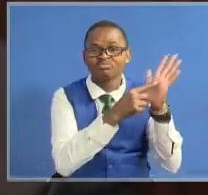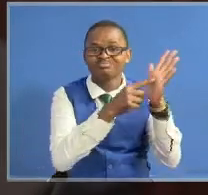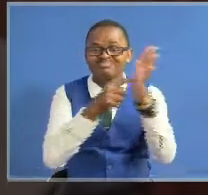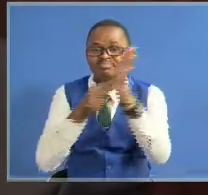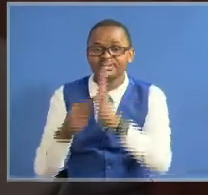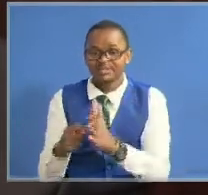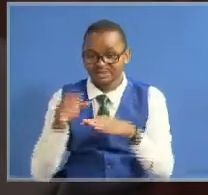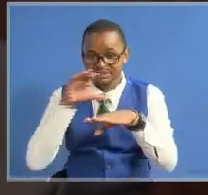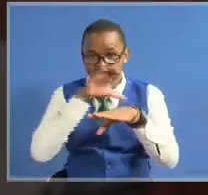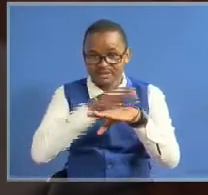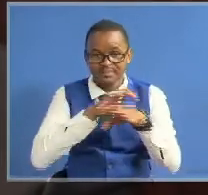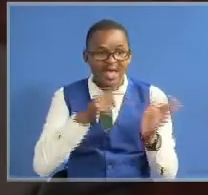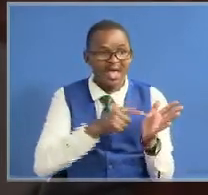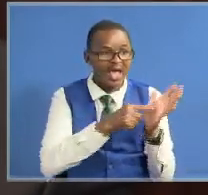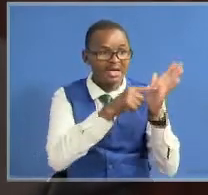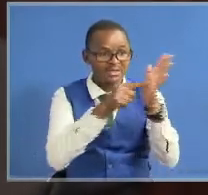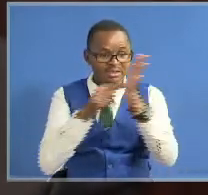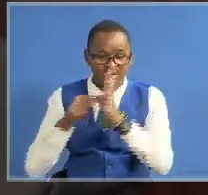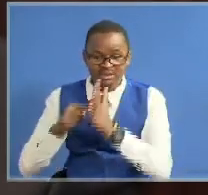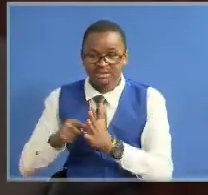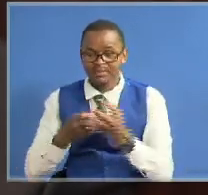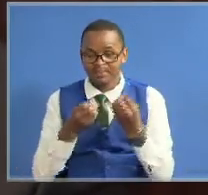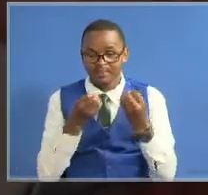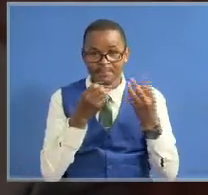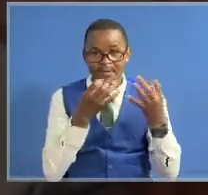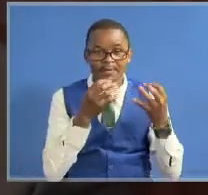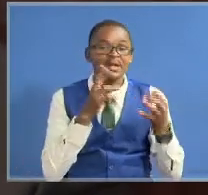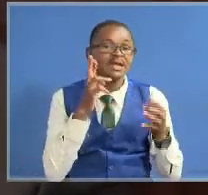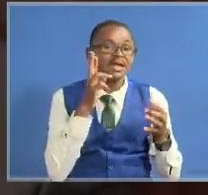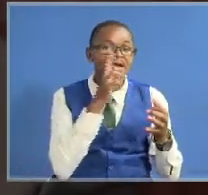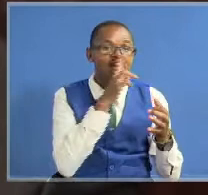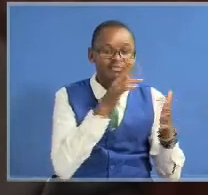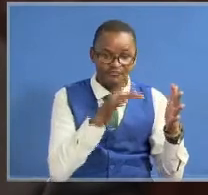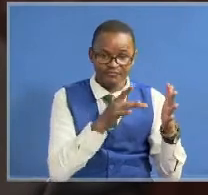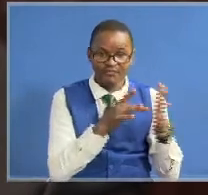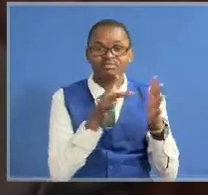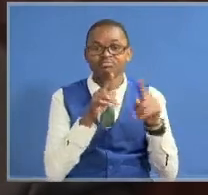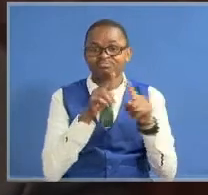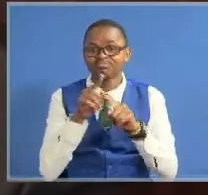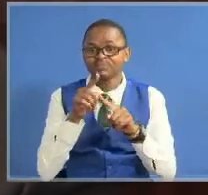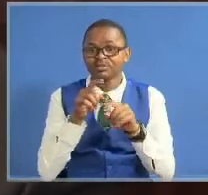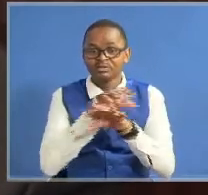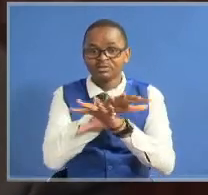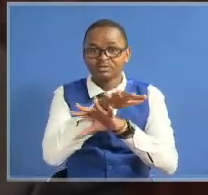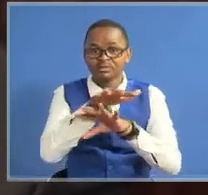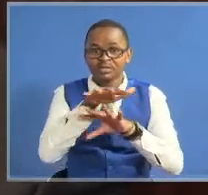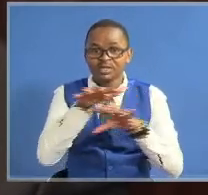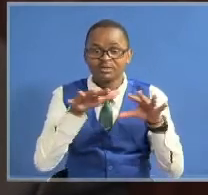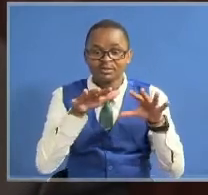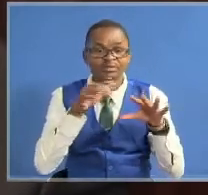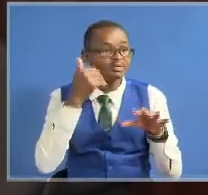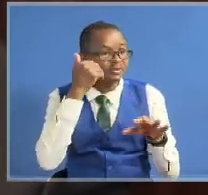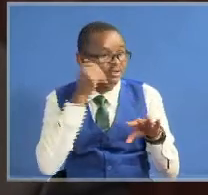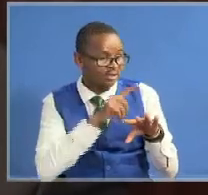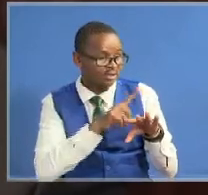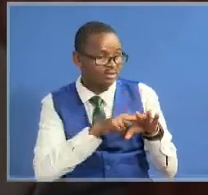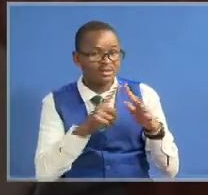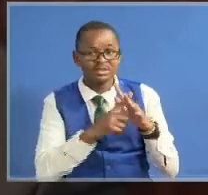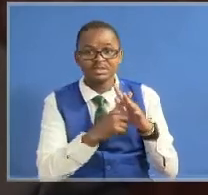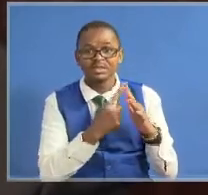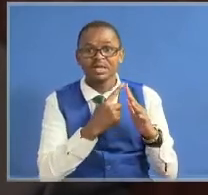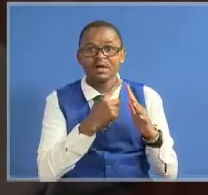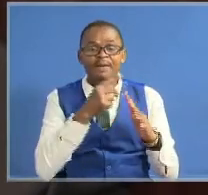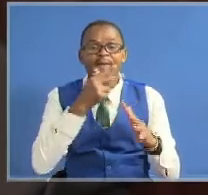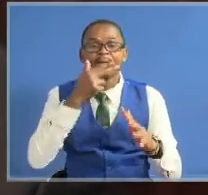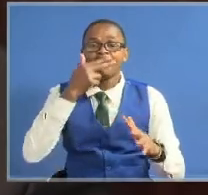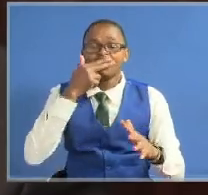where they get exposed to many of the risk factors to non-communicable disease. That's when we start smoking. That's